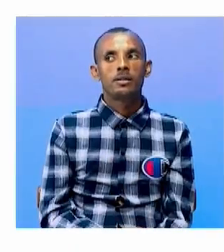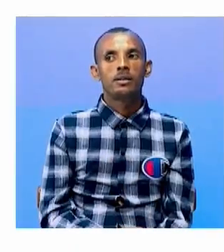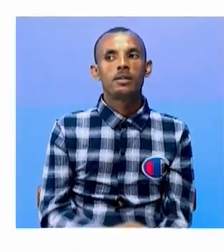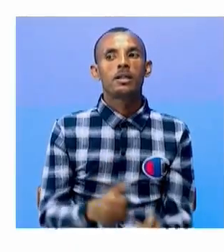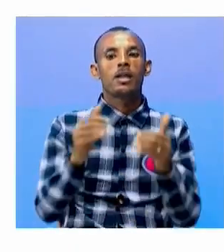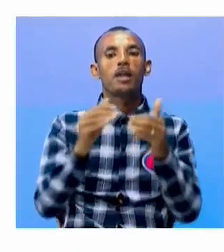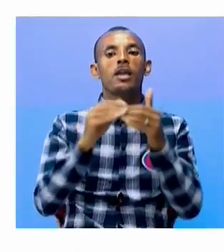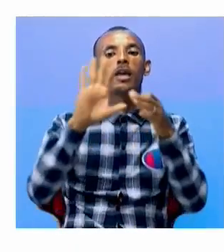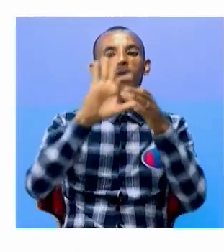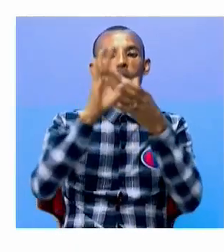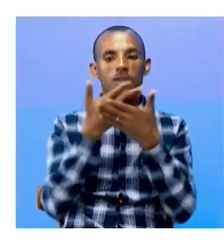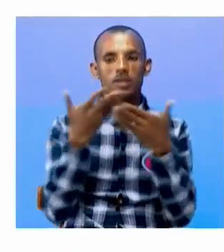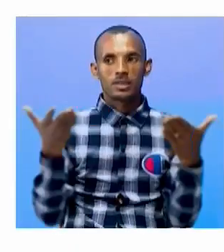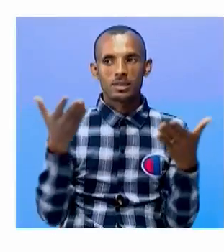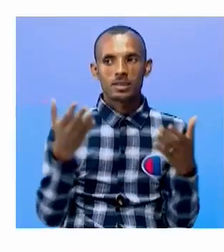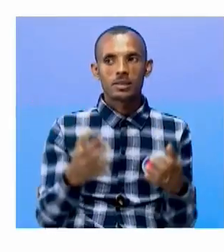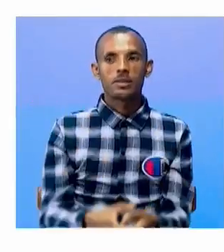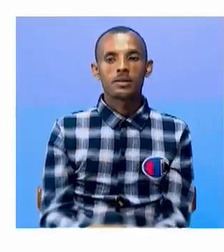equations.